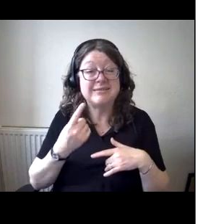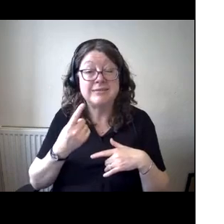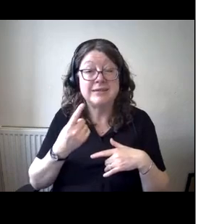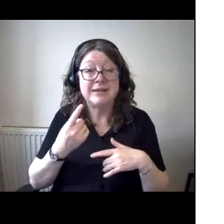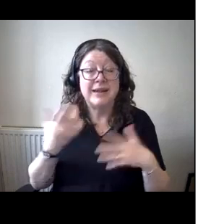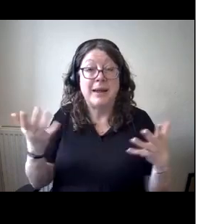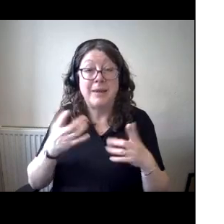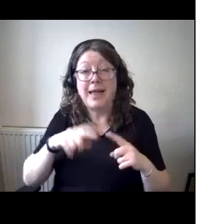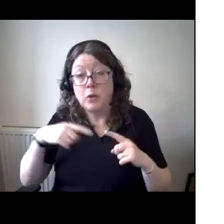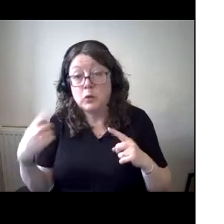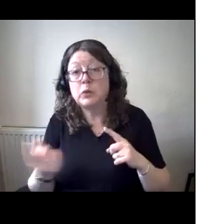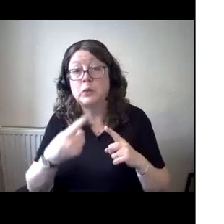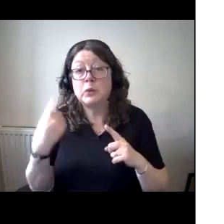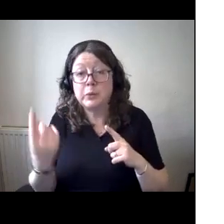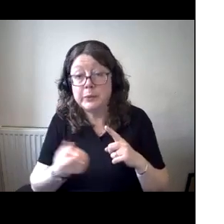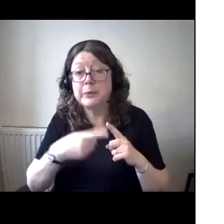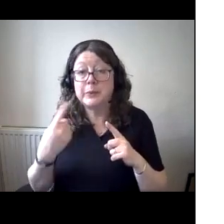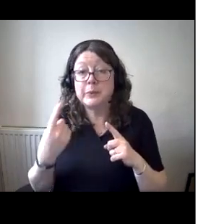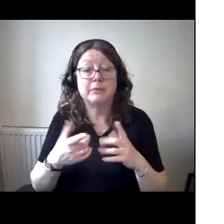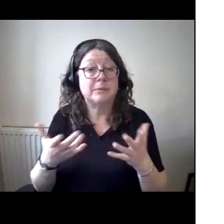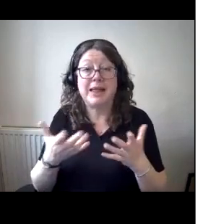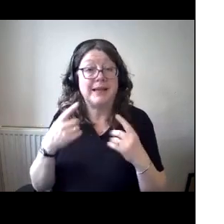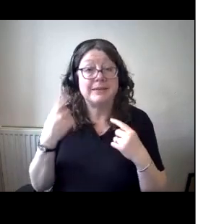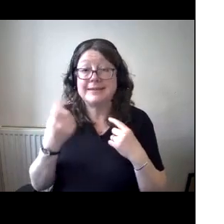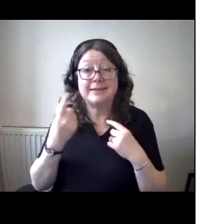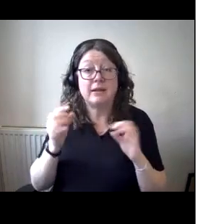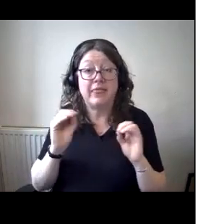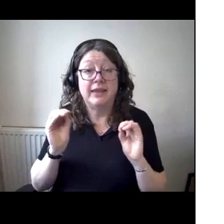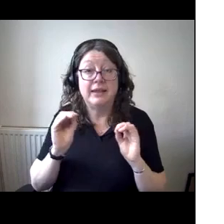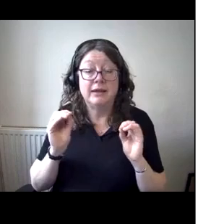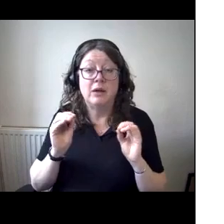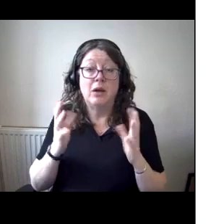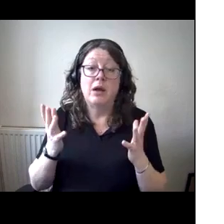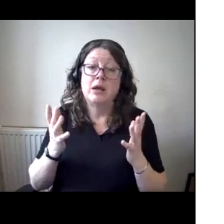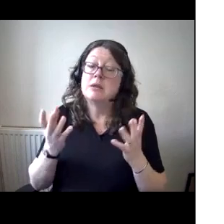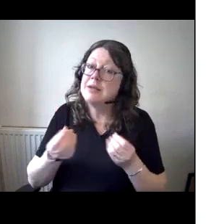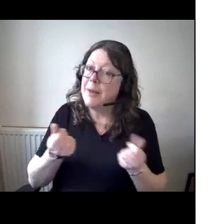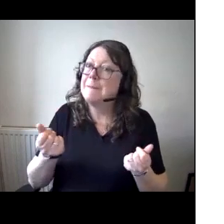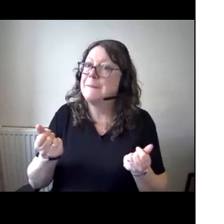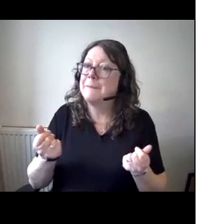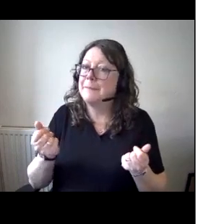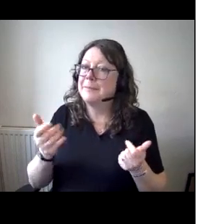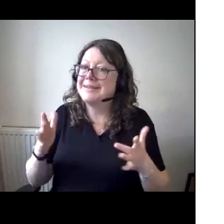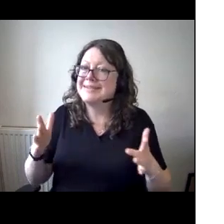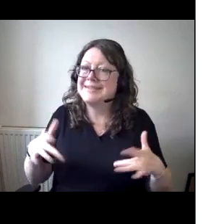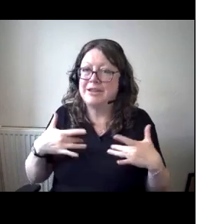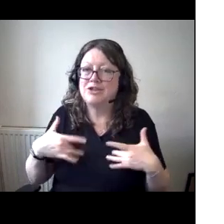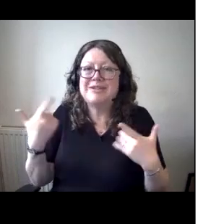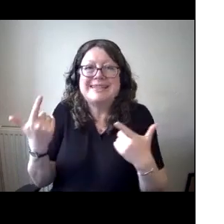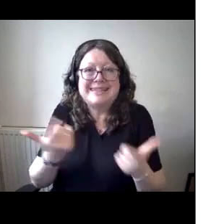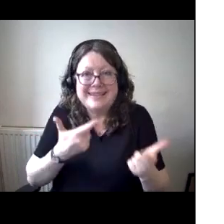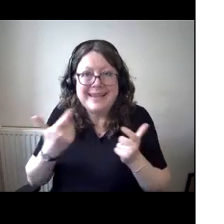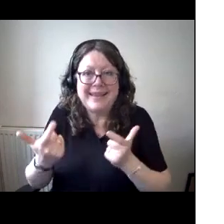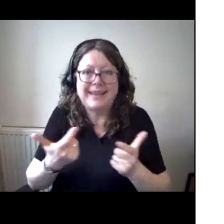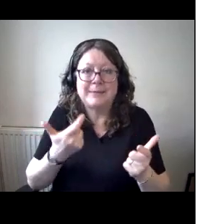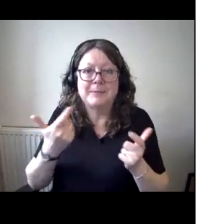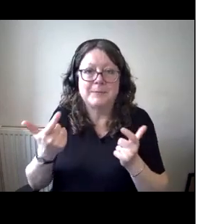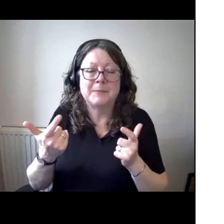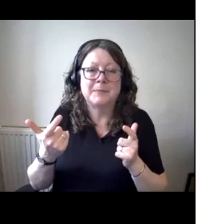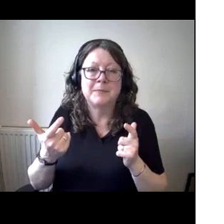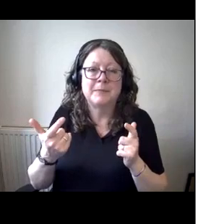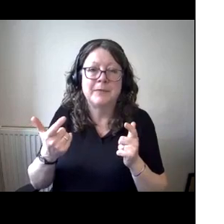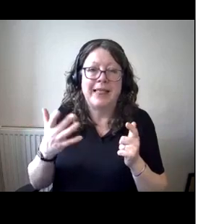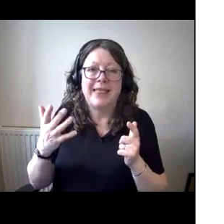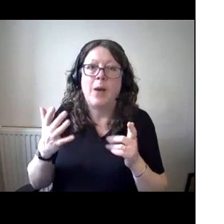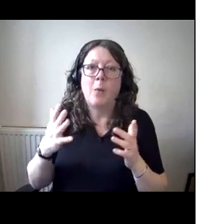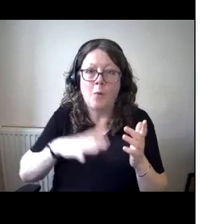types of activities. And then sensory seeking behaviours. So for some of our young people, they might see them constantly